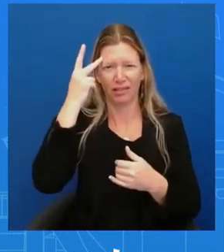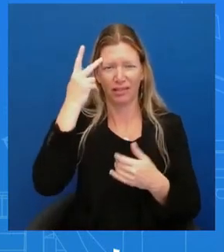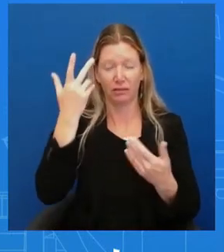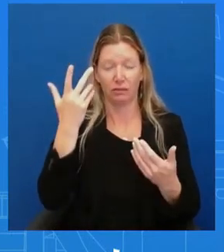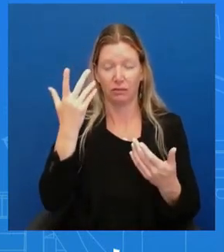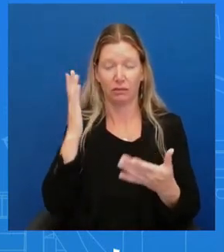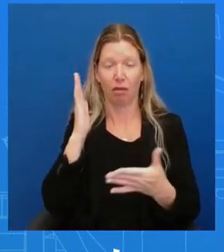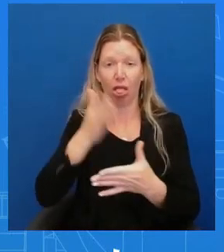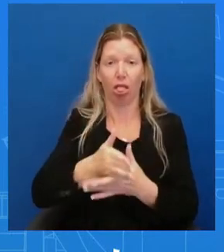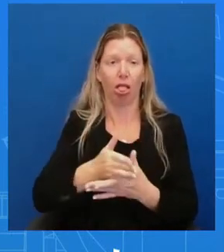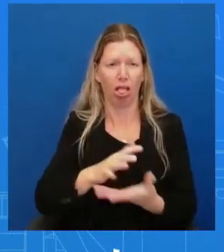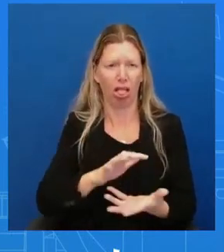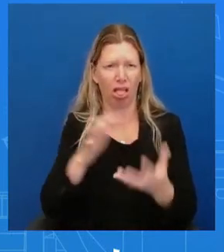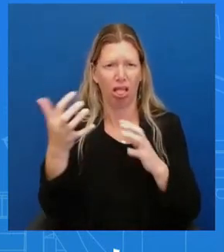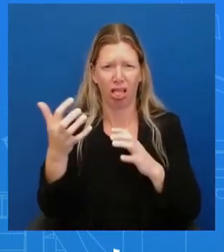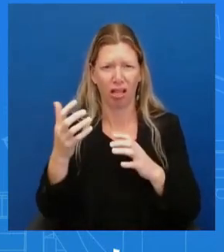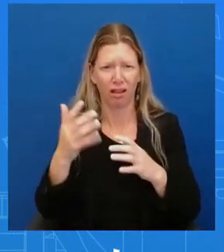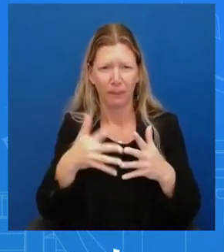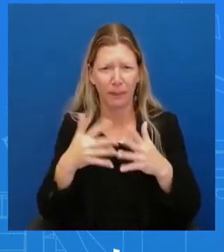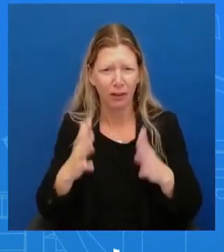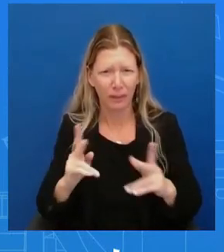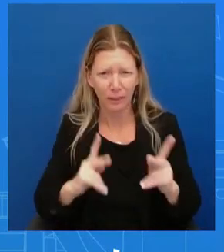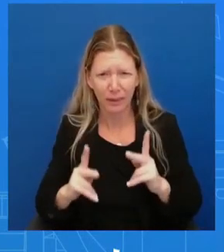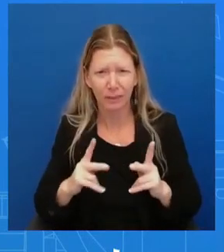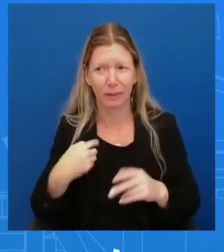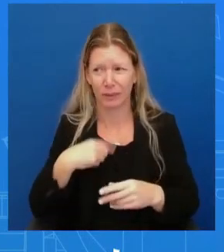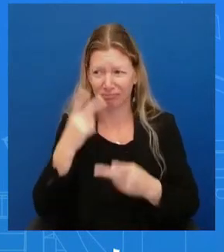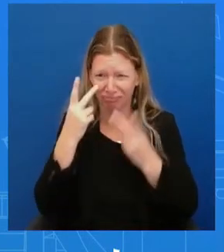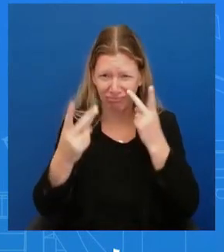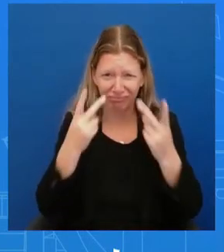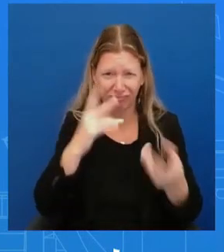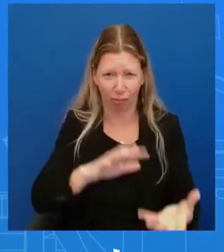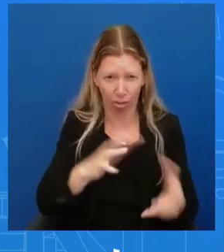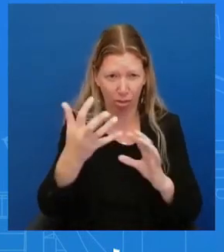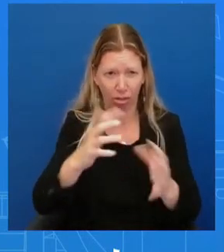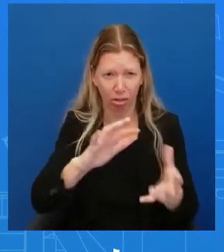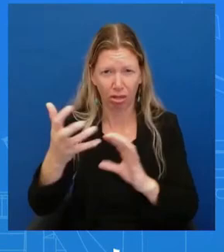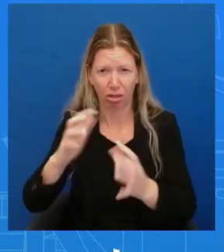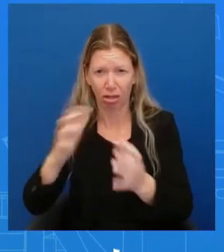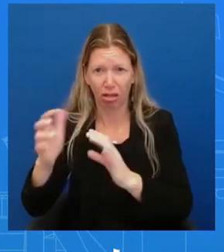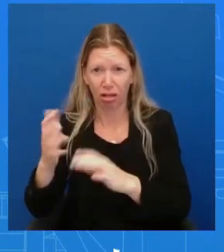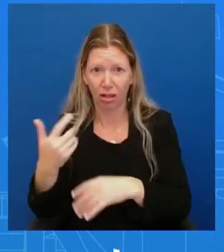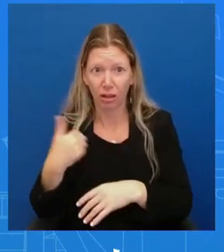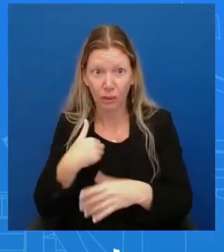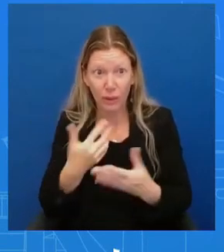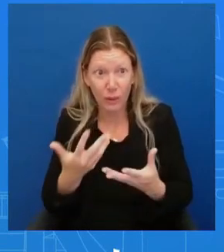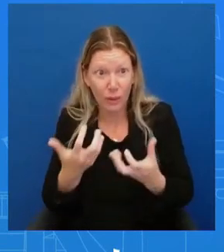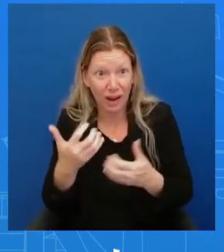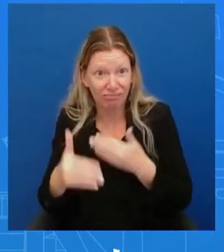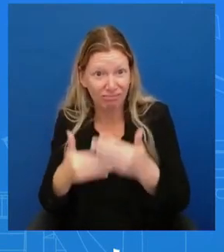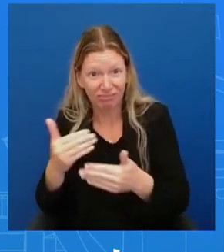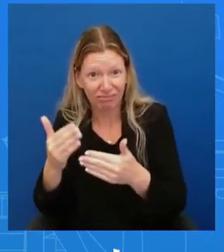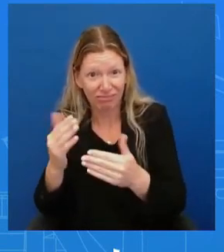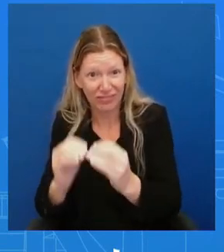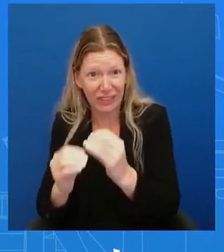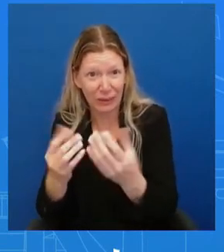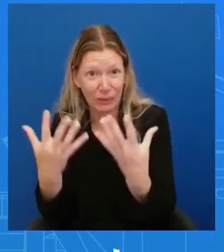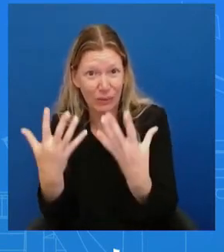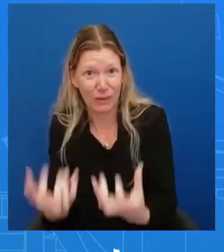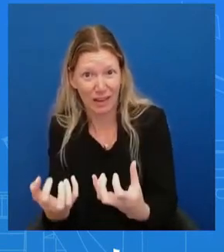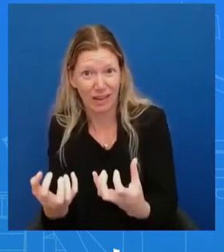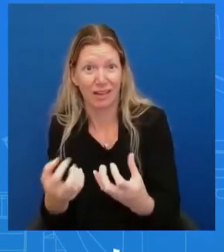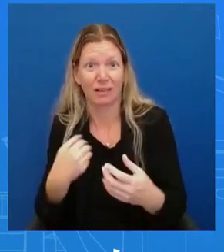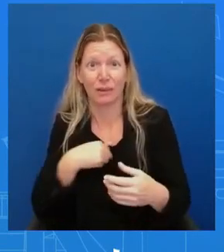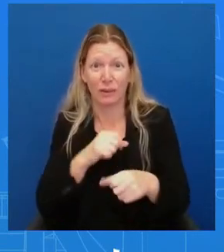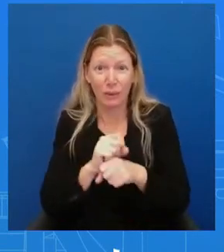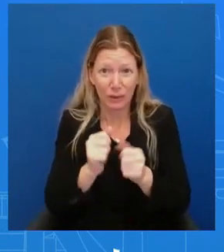done. We did. We worked with Congress to get this done, to deal with the challenges at the border. President Trump got in the way, and because President Trump got